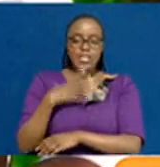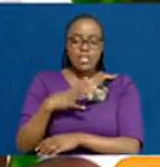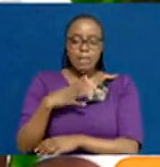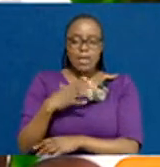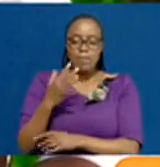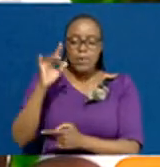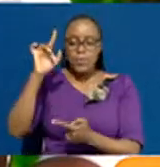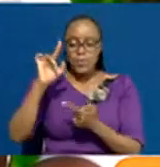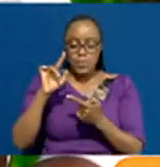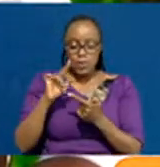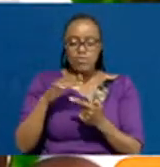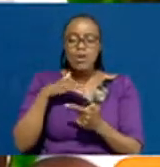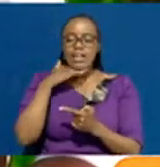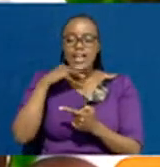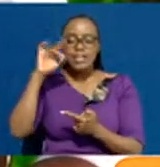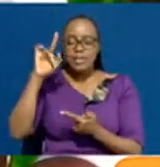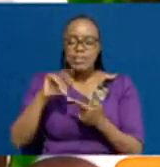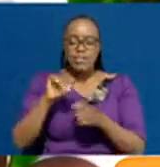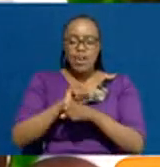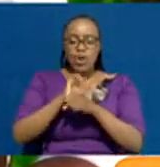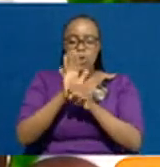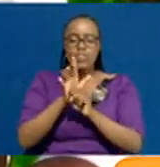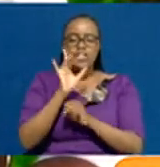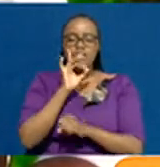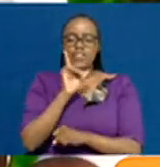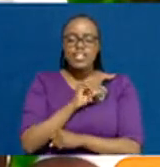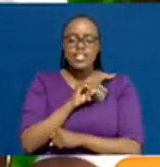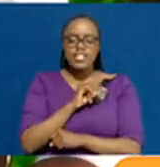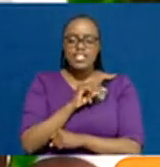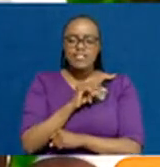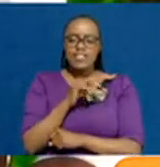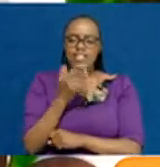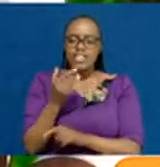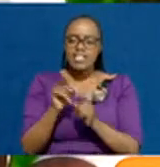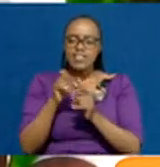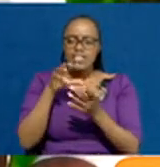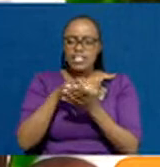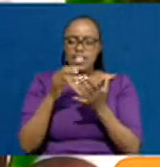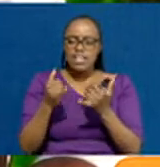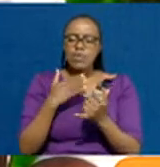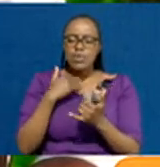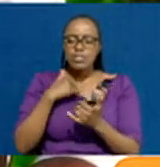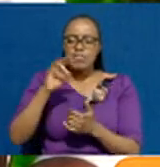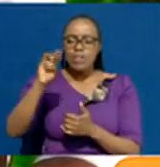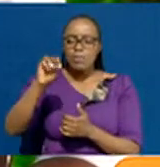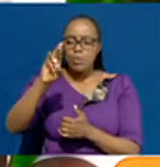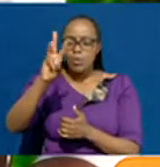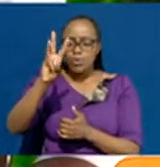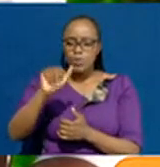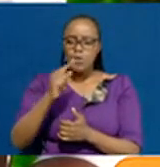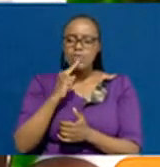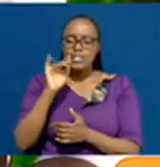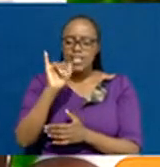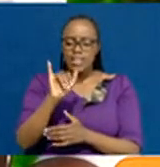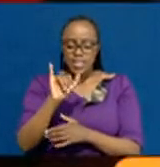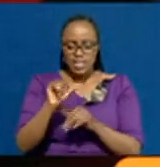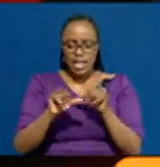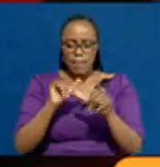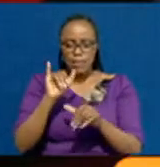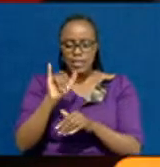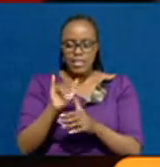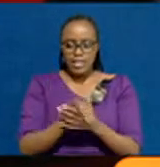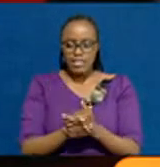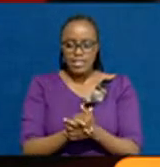somehow reduce. In fact, people are saying COVID deletion. Yeah. What is the situation? I'd like to hear what Dr. Mulu has to say on this. Yes,